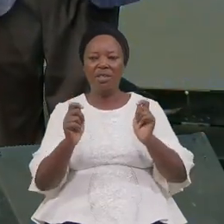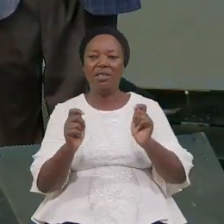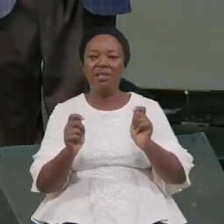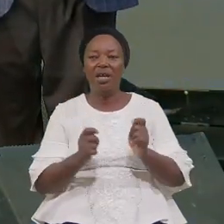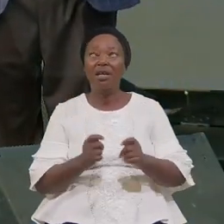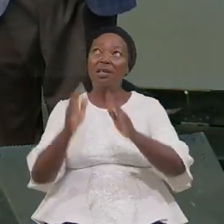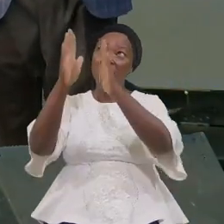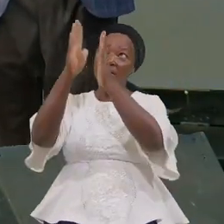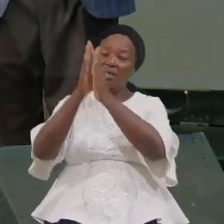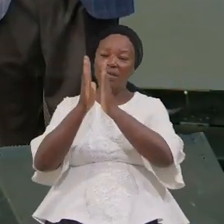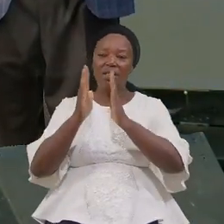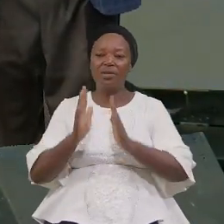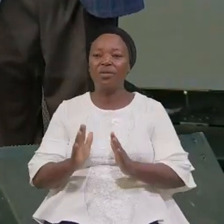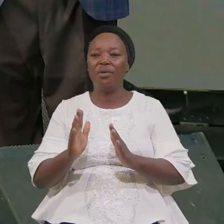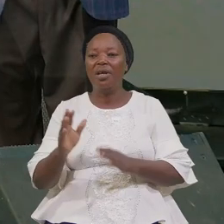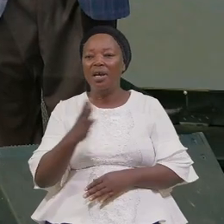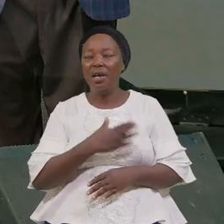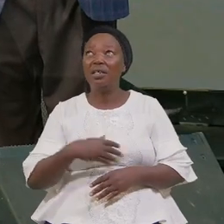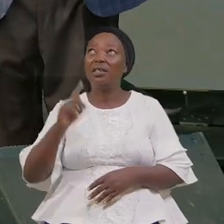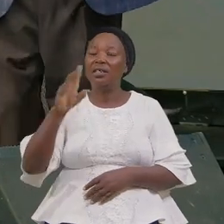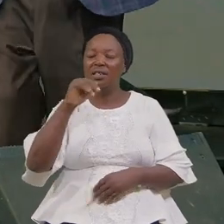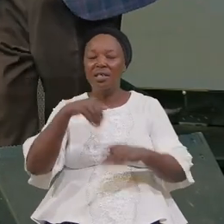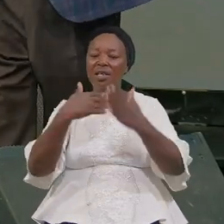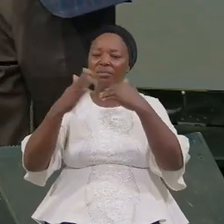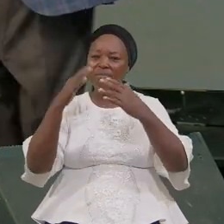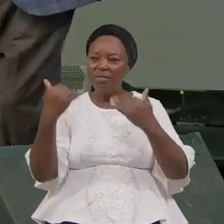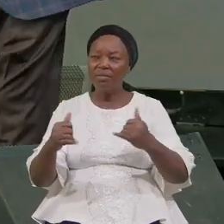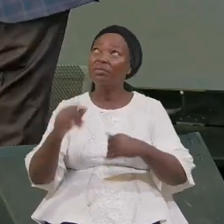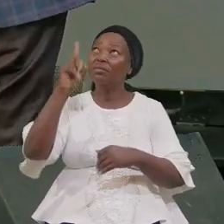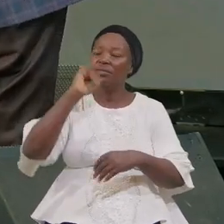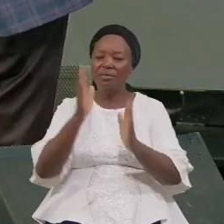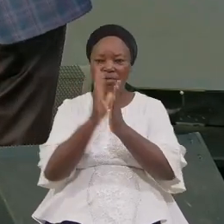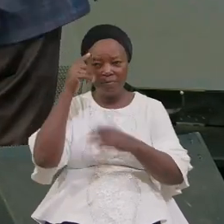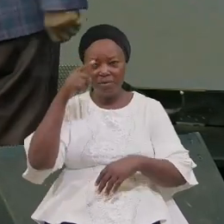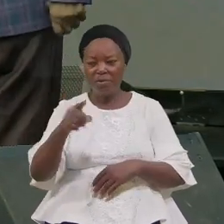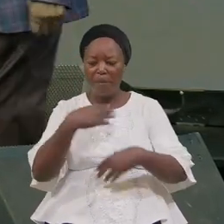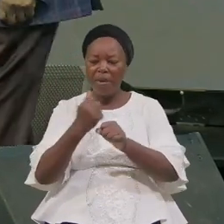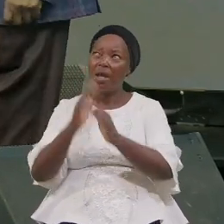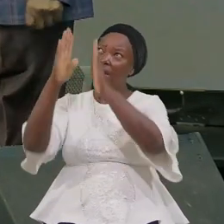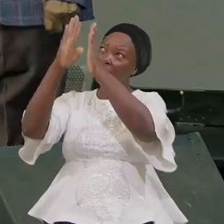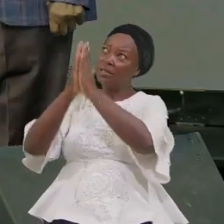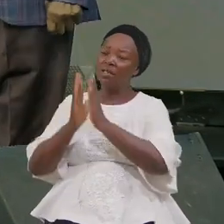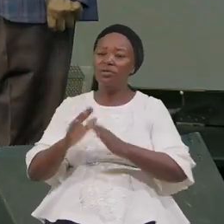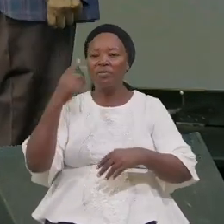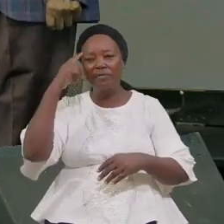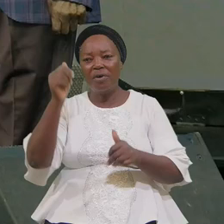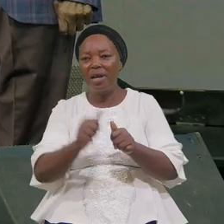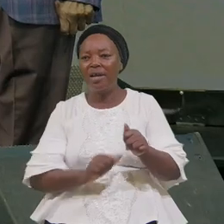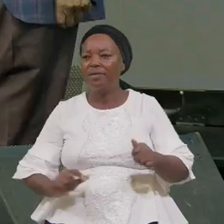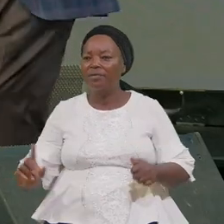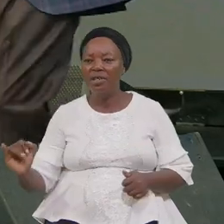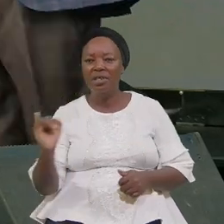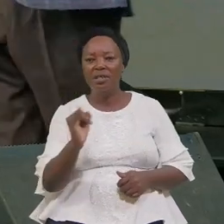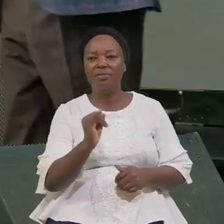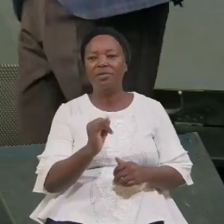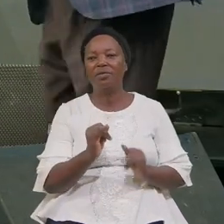It's in heaven right now. And he's praying for you, making intercession for every